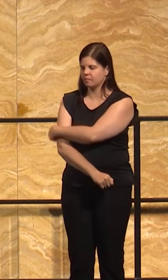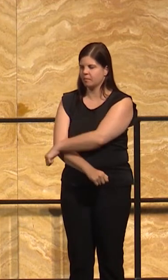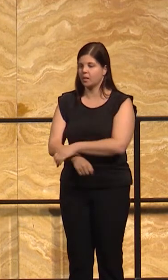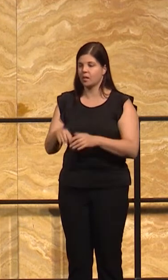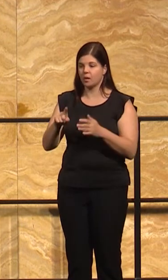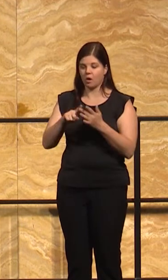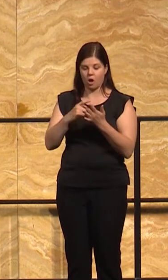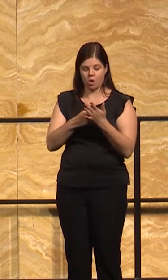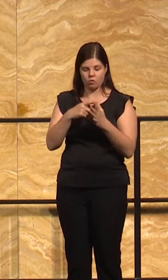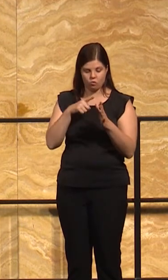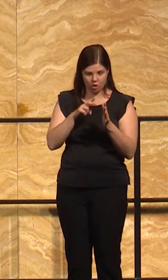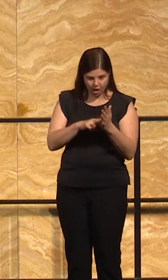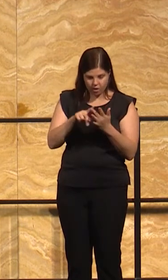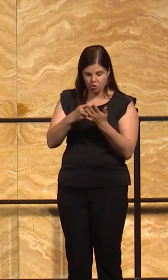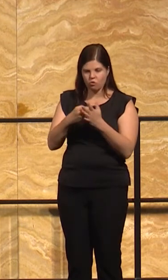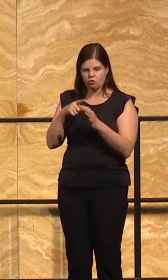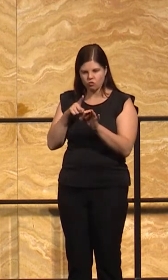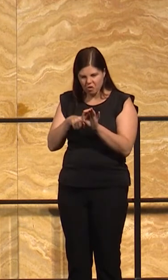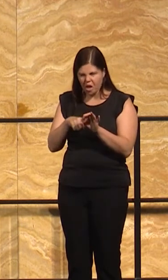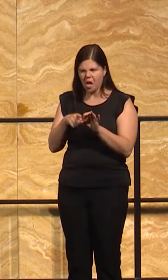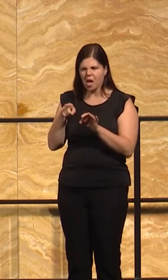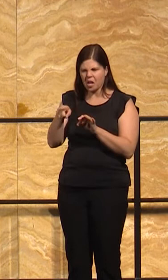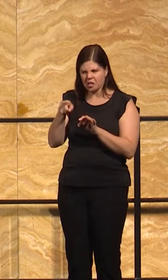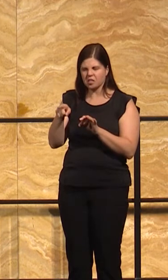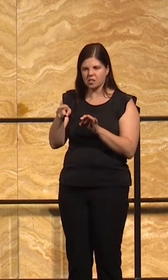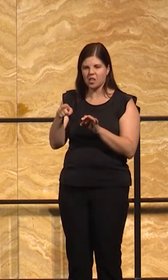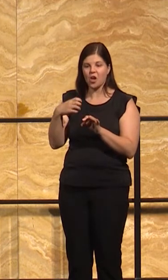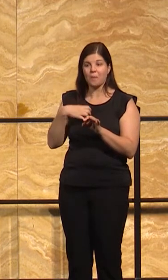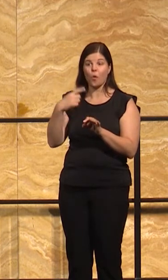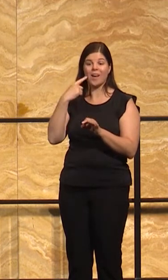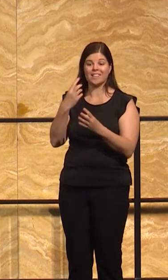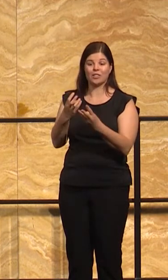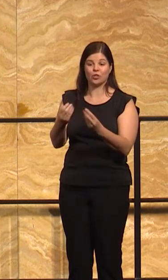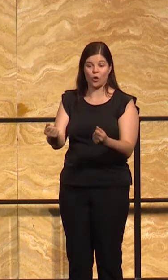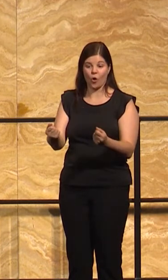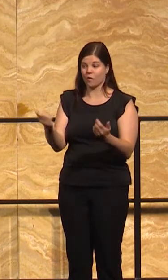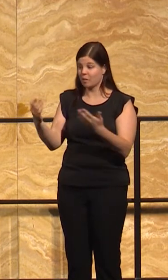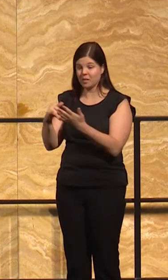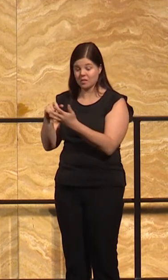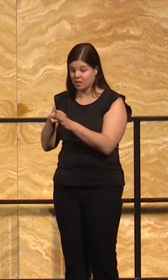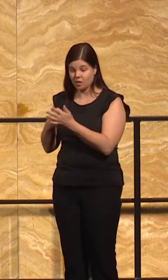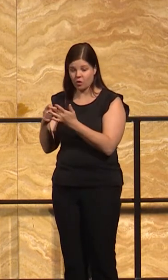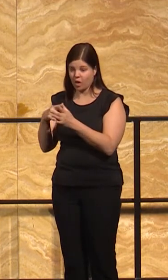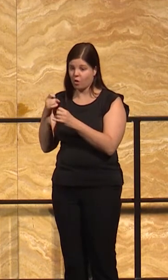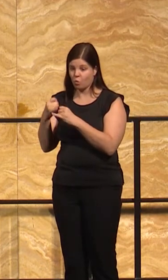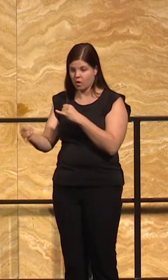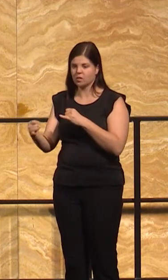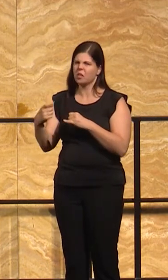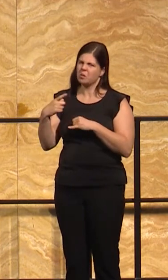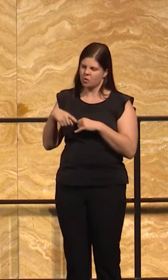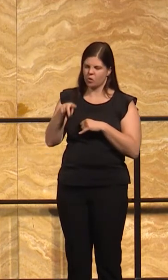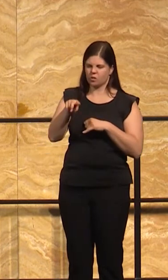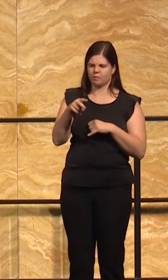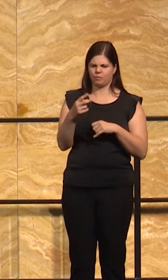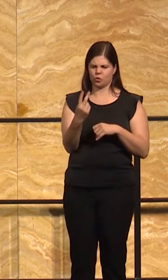war, easier to resolve than Syria. Why? You have two organized states, two functioning